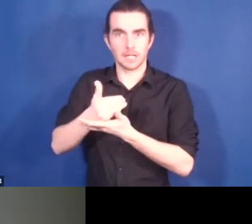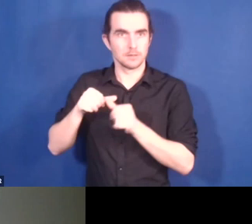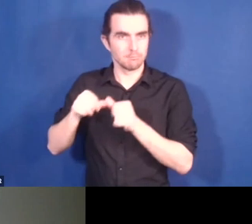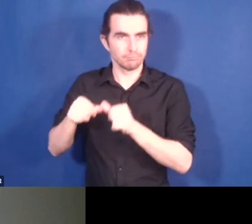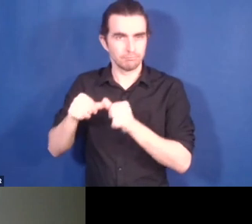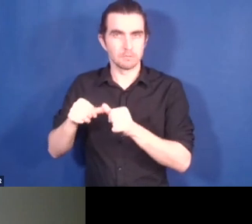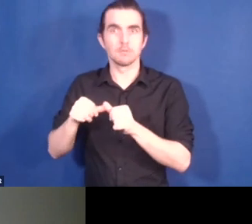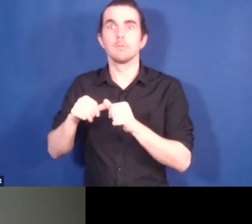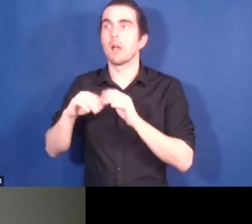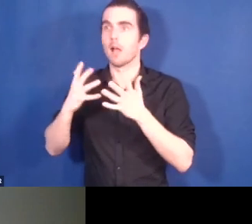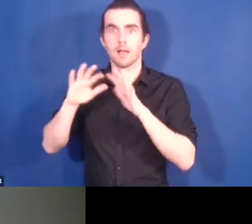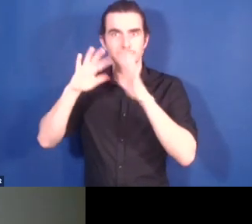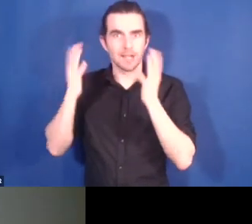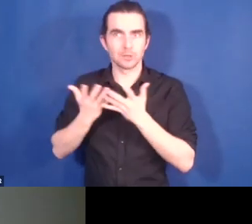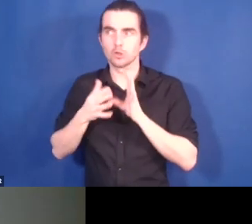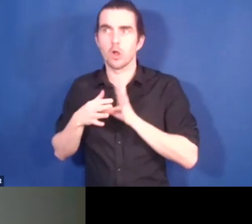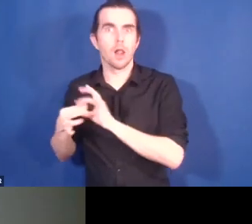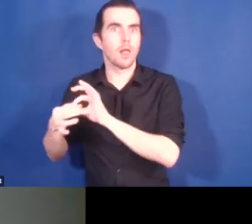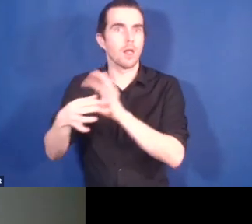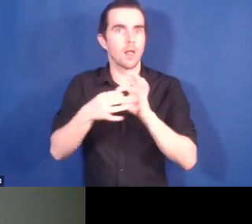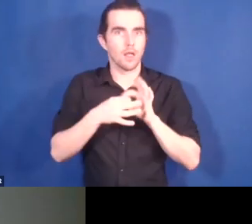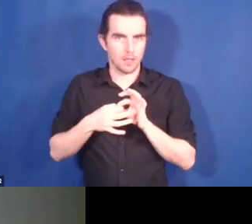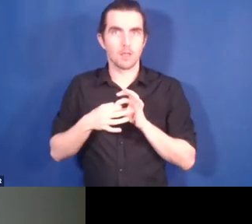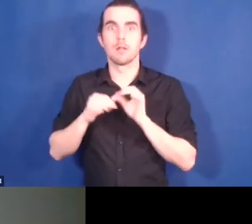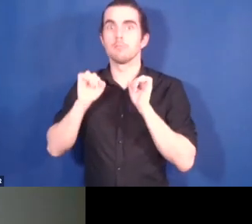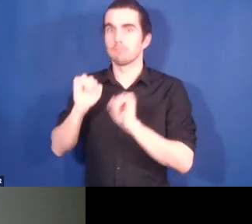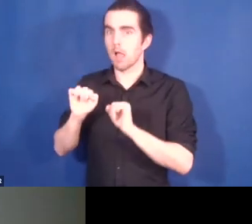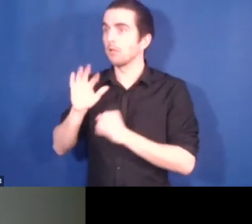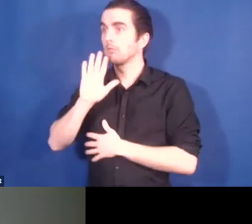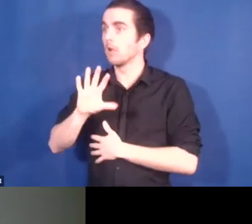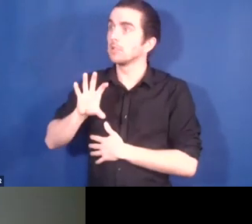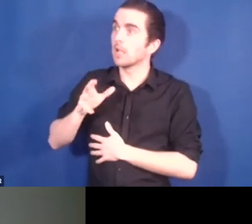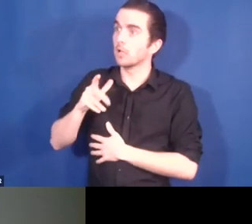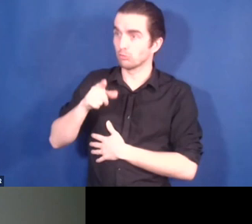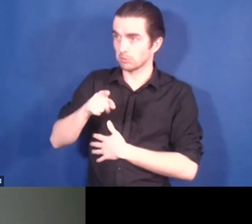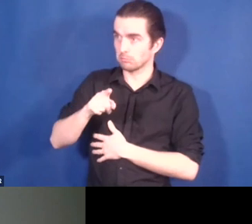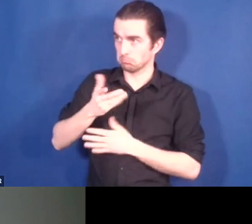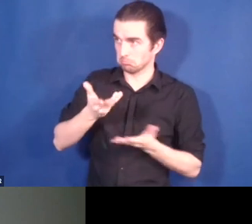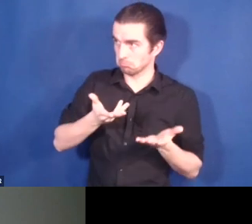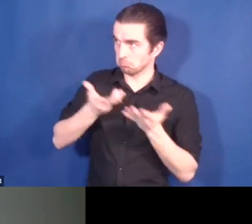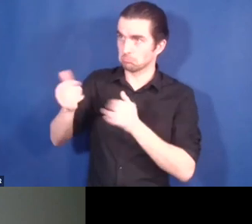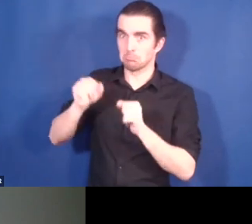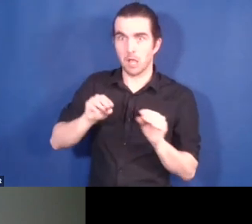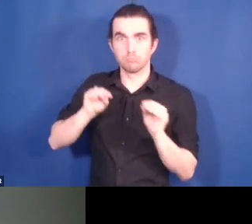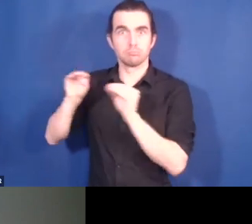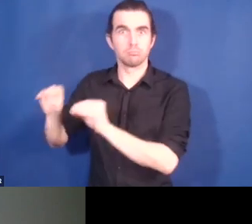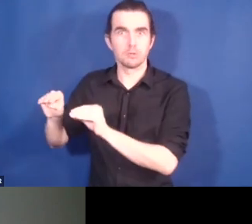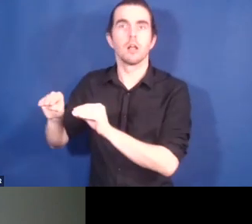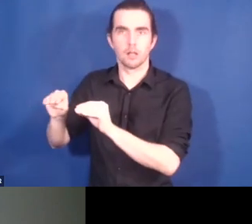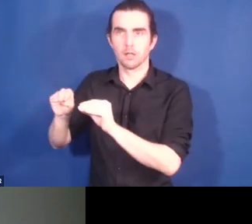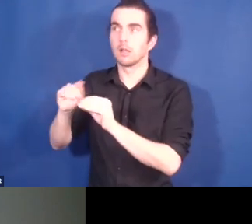goodbye. UNHCR, when it's engaging in voluntary repatriation, continues that protection for